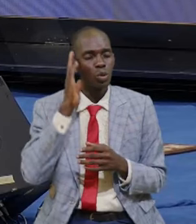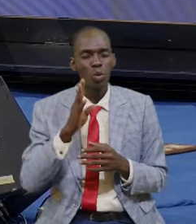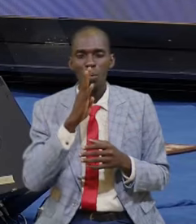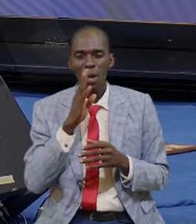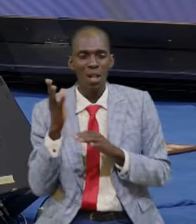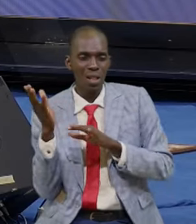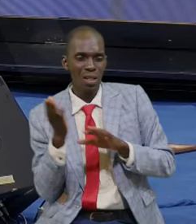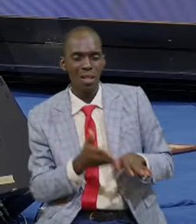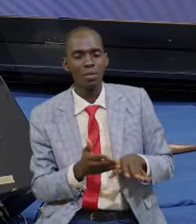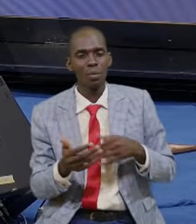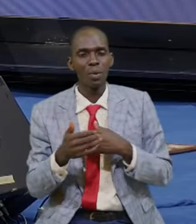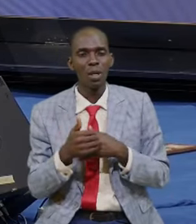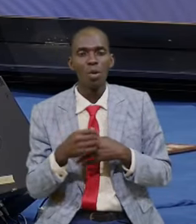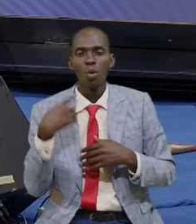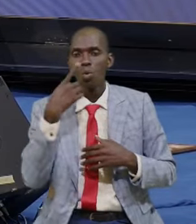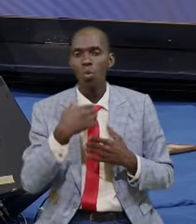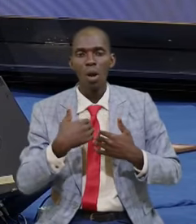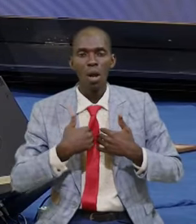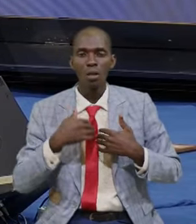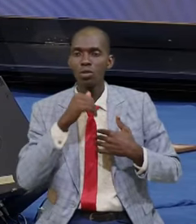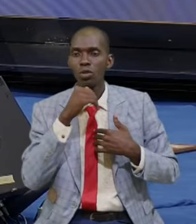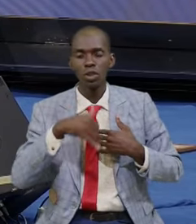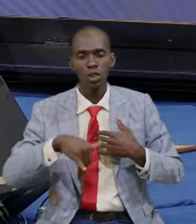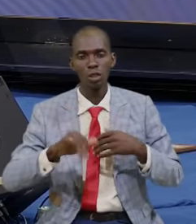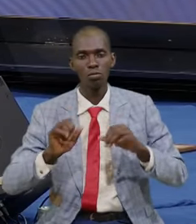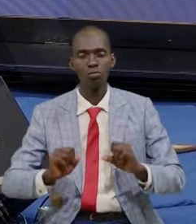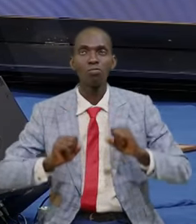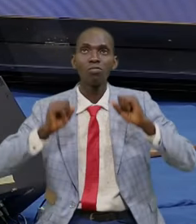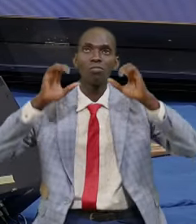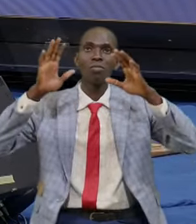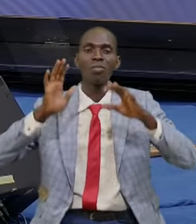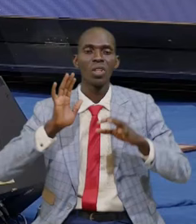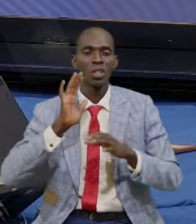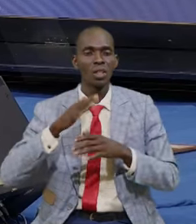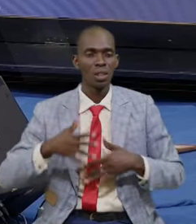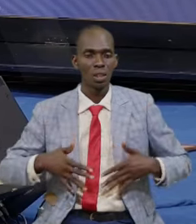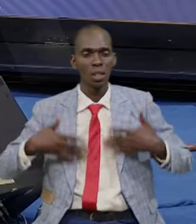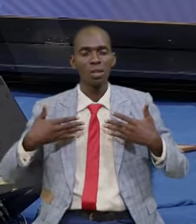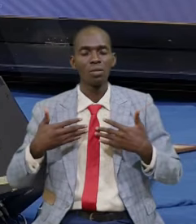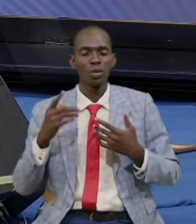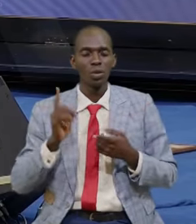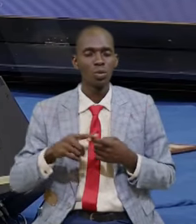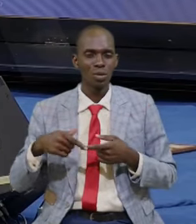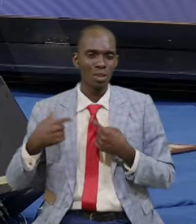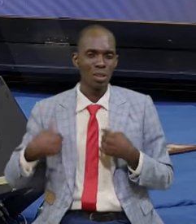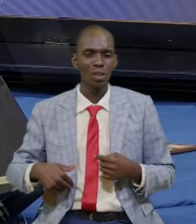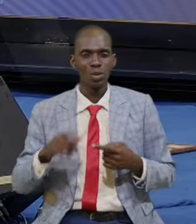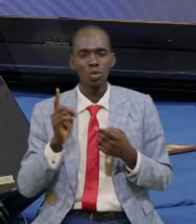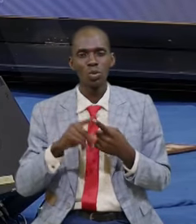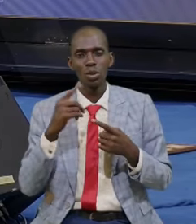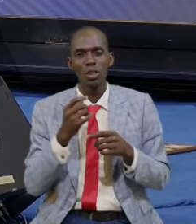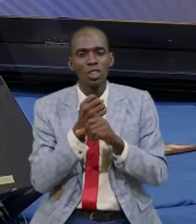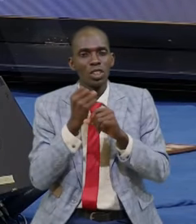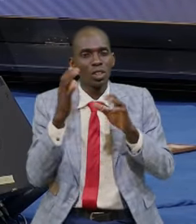not given his heart, his life, unto Christ, unto the Savior, unto the